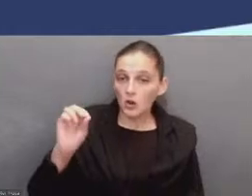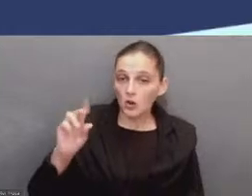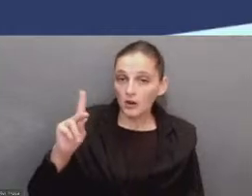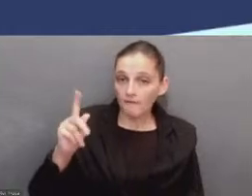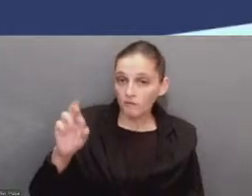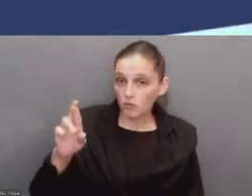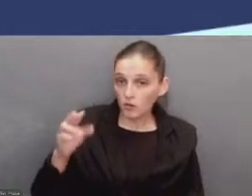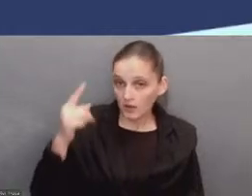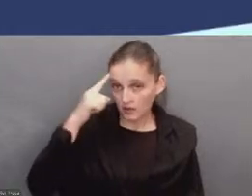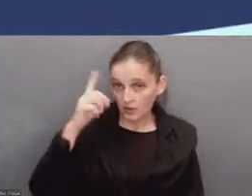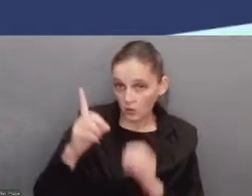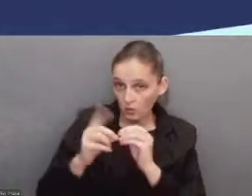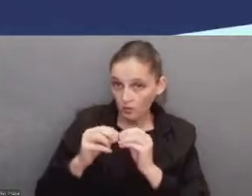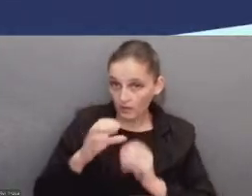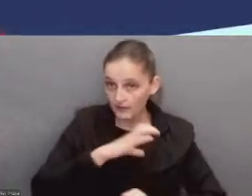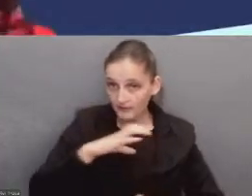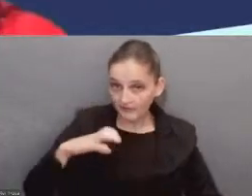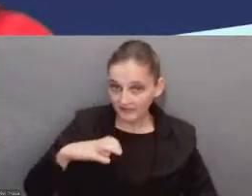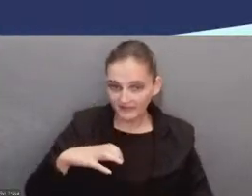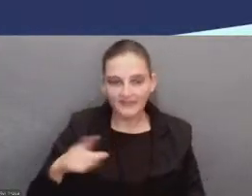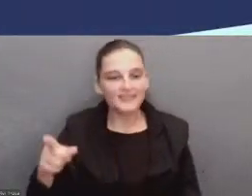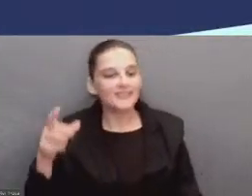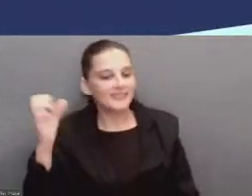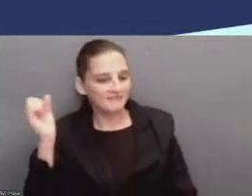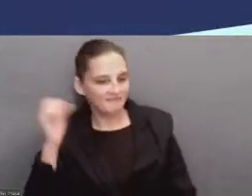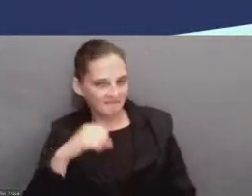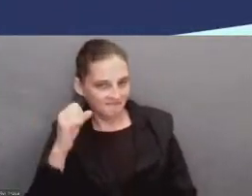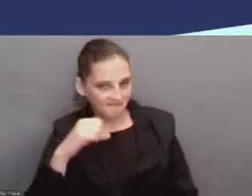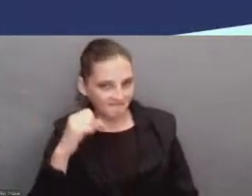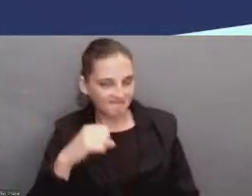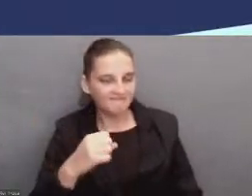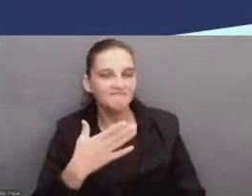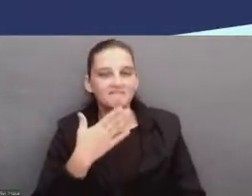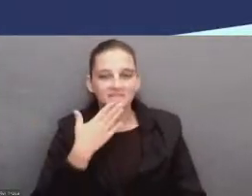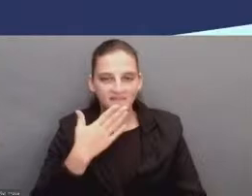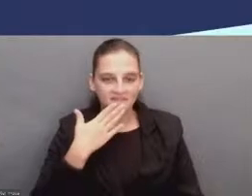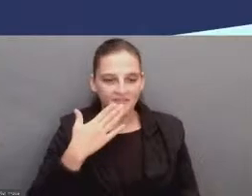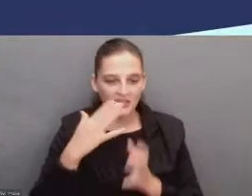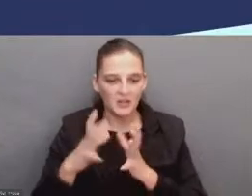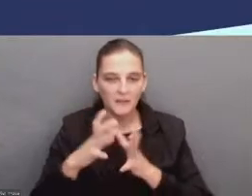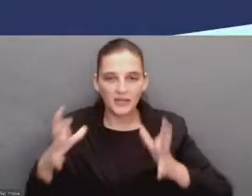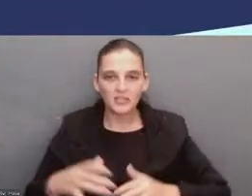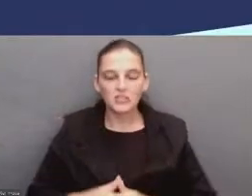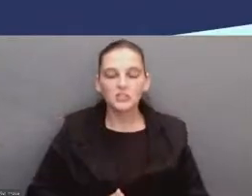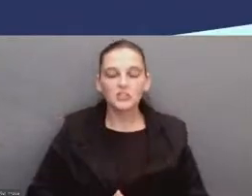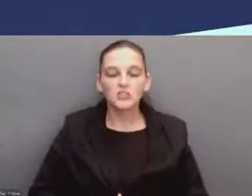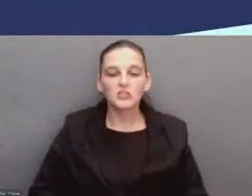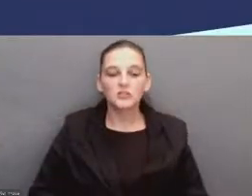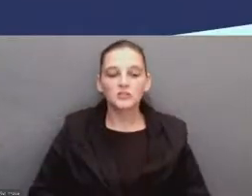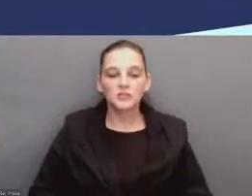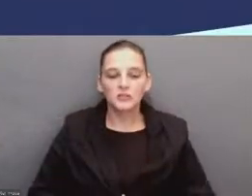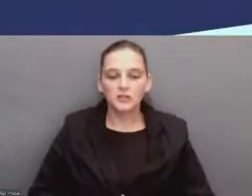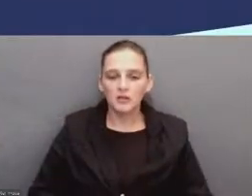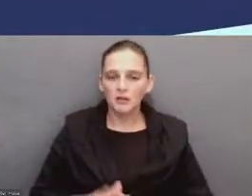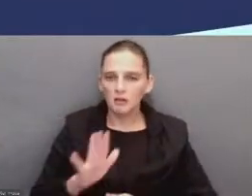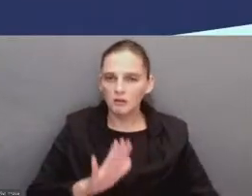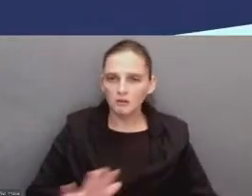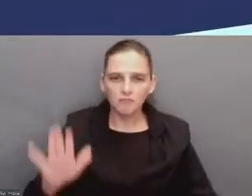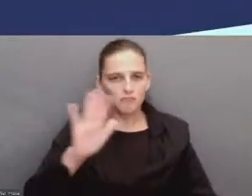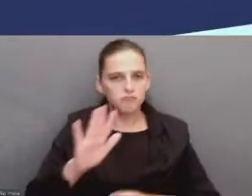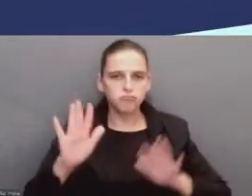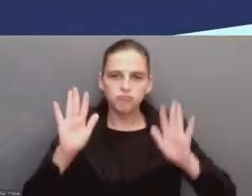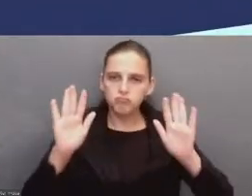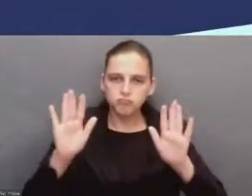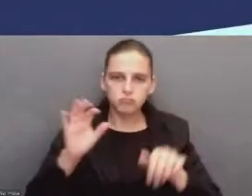remaining. Yes, Madam Chair. Thank you so much for all the great work that